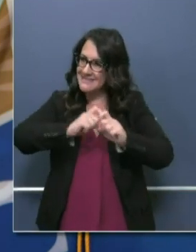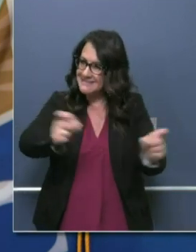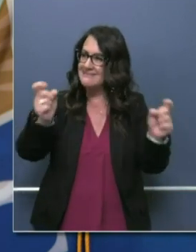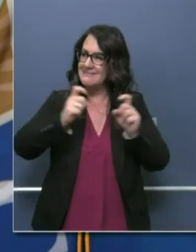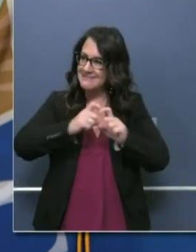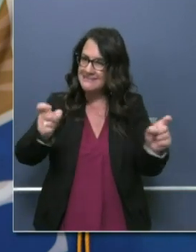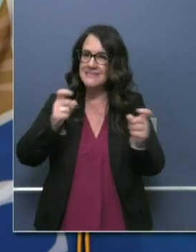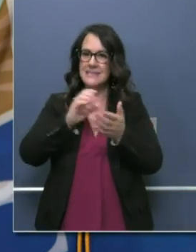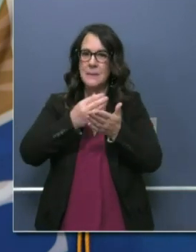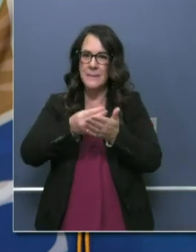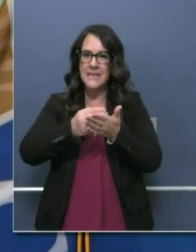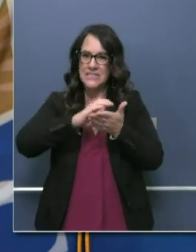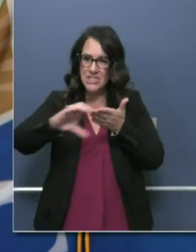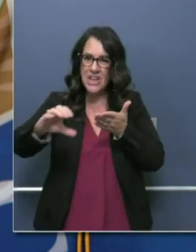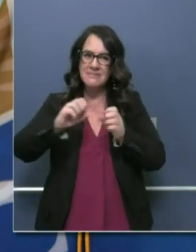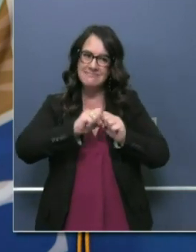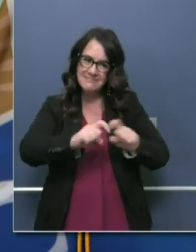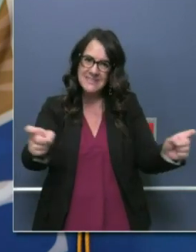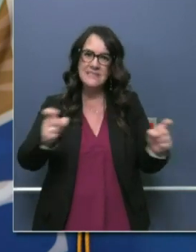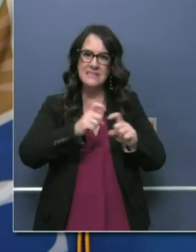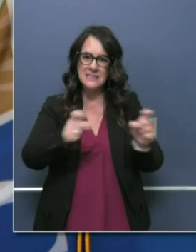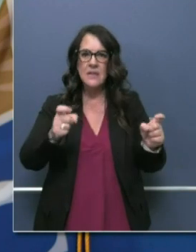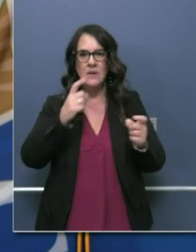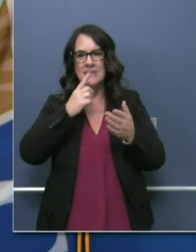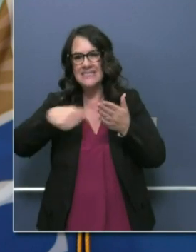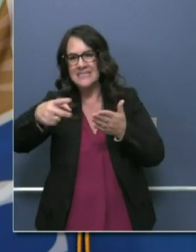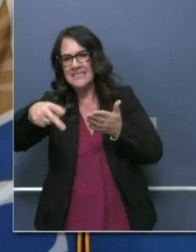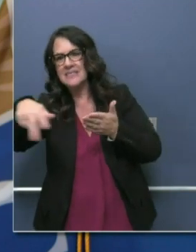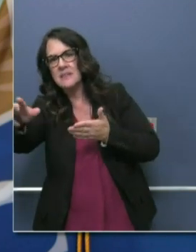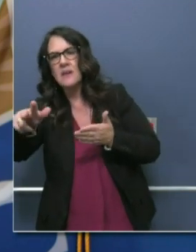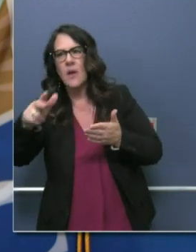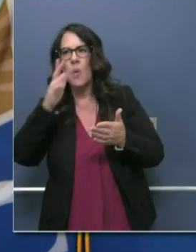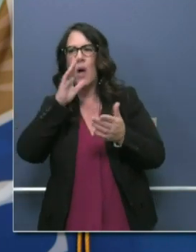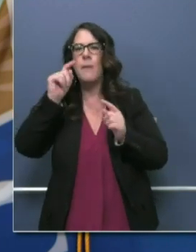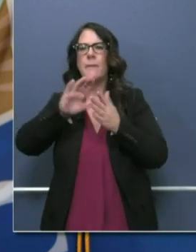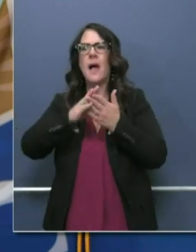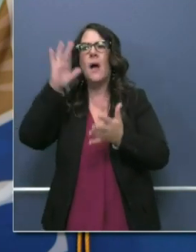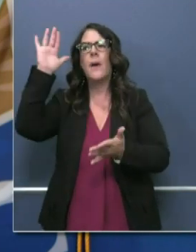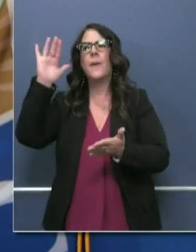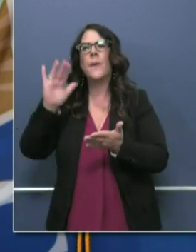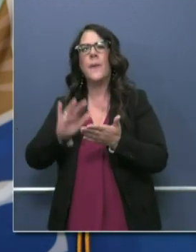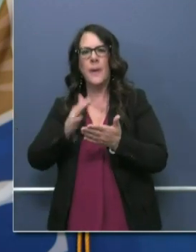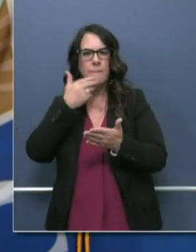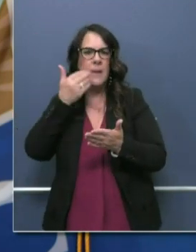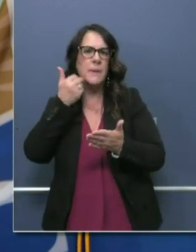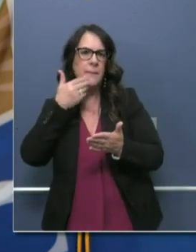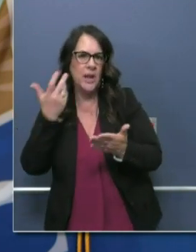and through the next few weeks. We think that will be streamlined even further.